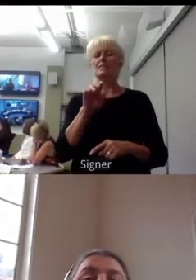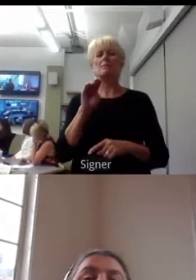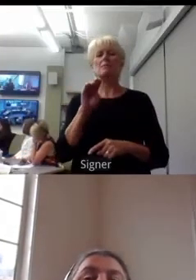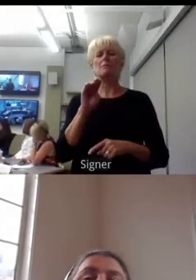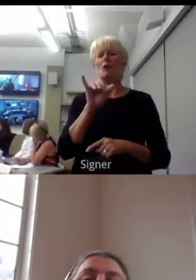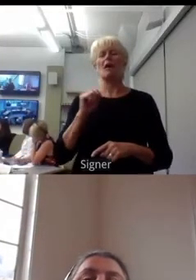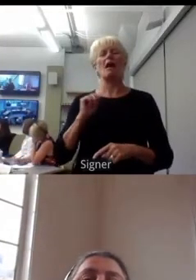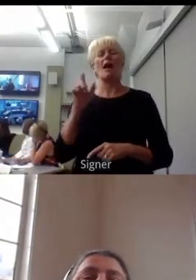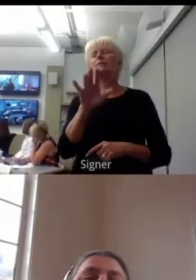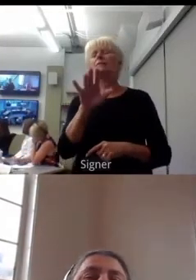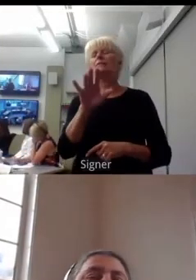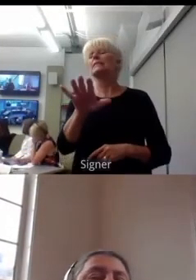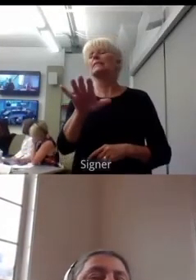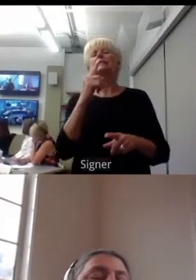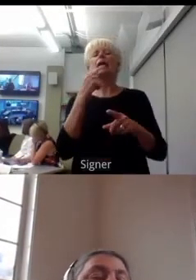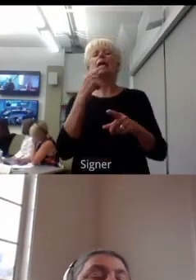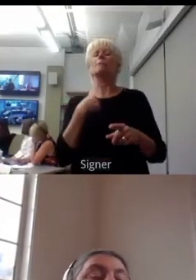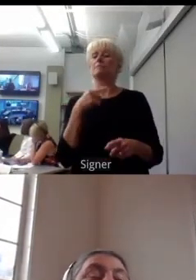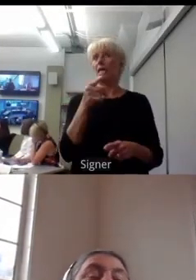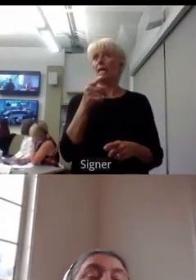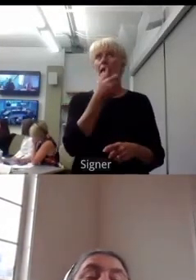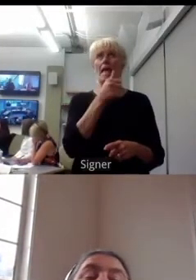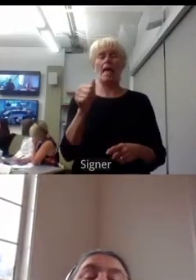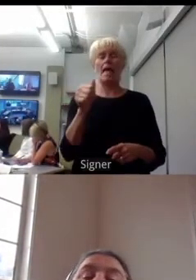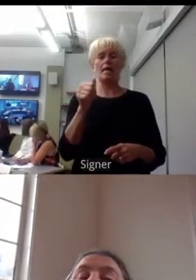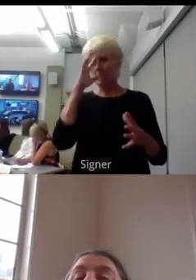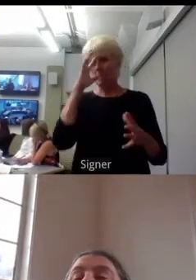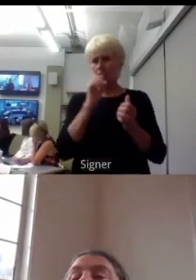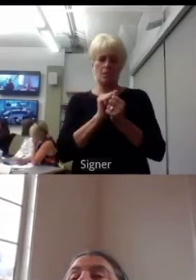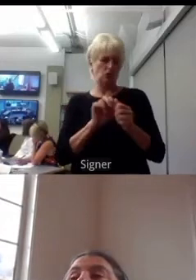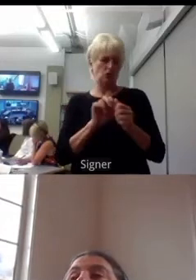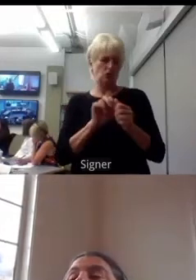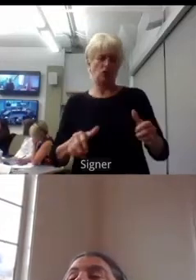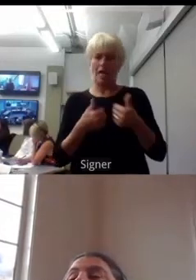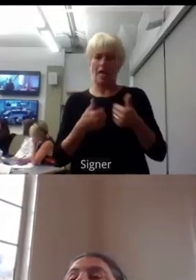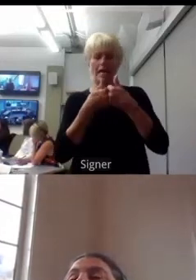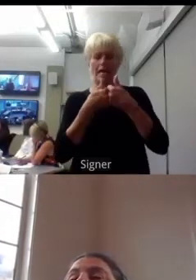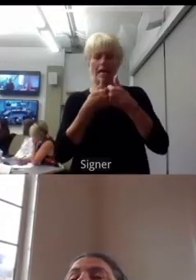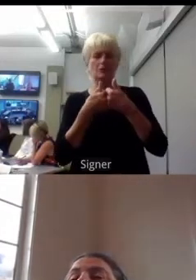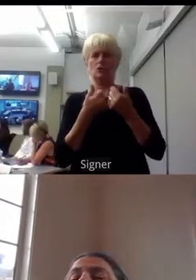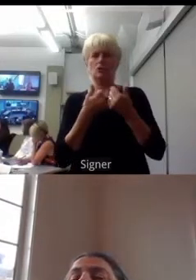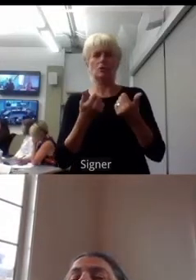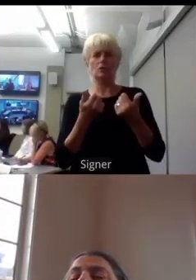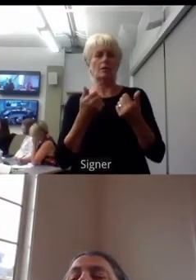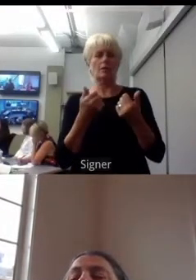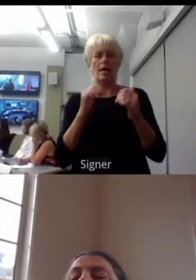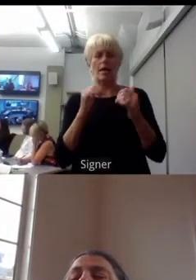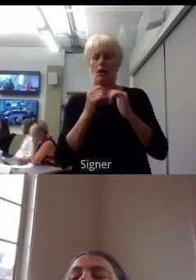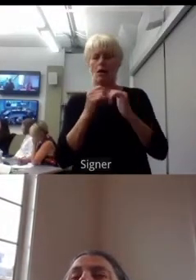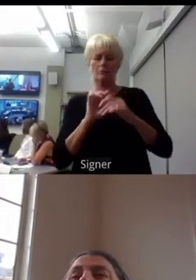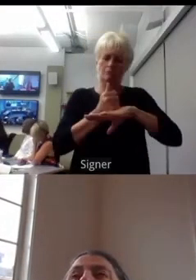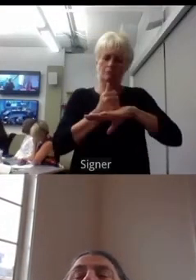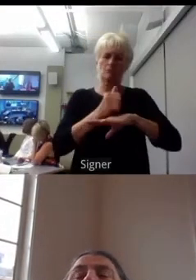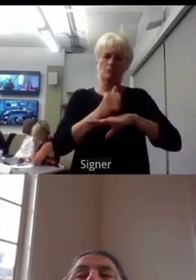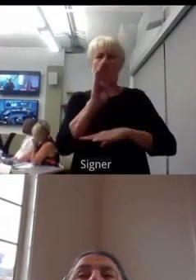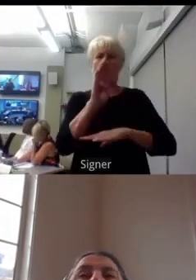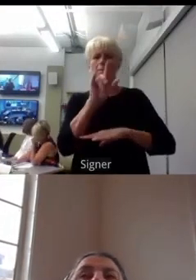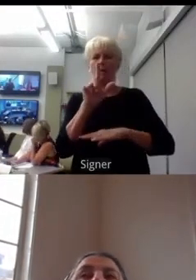challenges you faced coming up with what you were going to enact in your bill and in getting it through your caucus and in dealing with